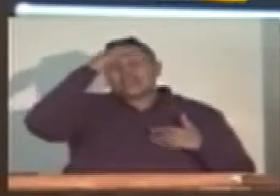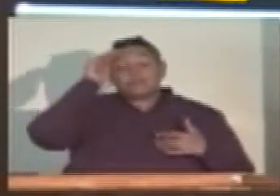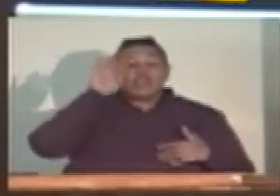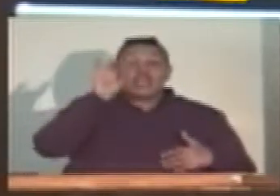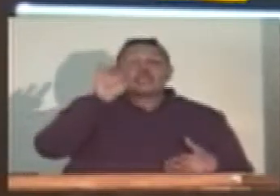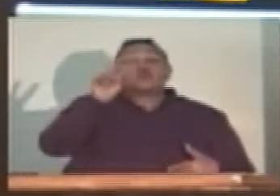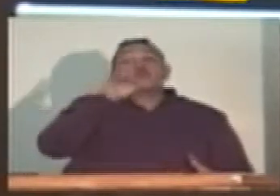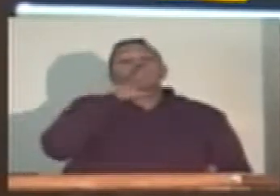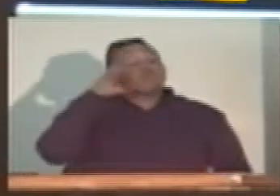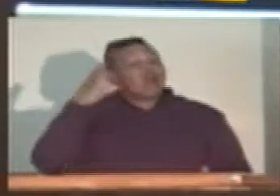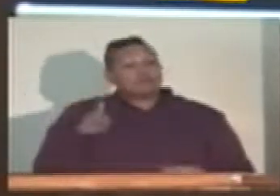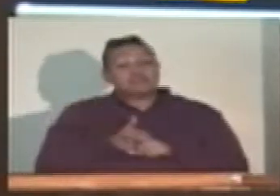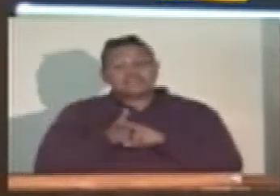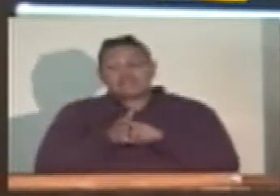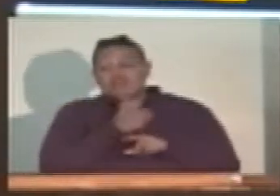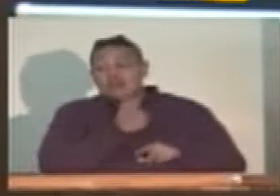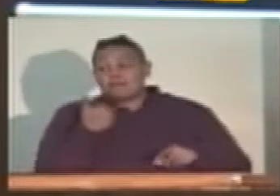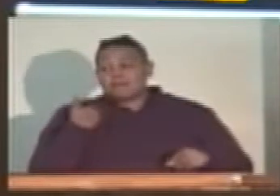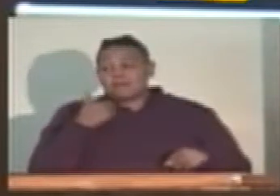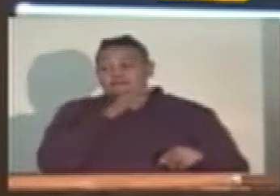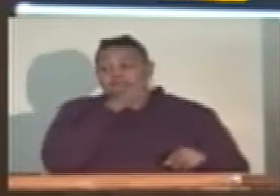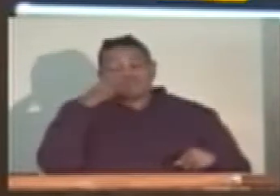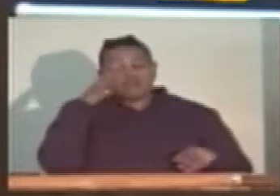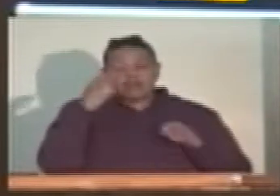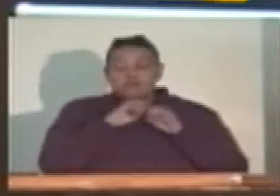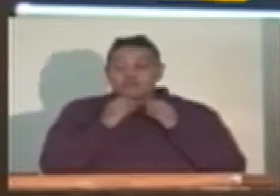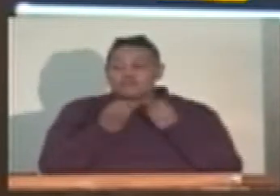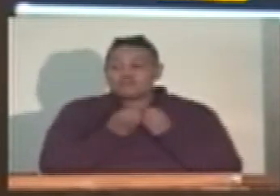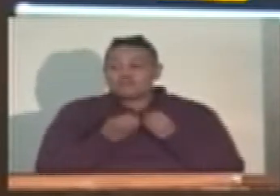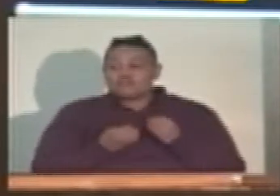82 farmers who are members of the farming organization